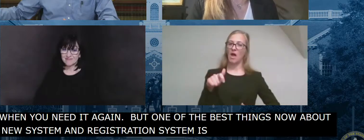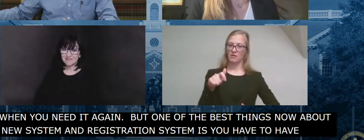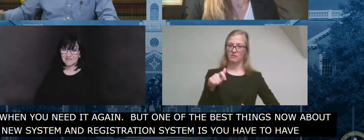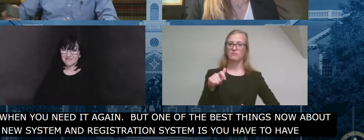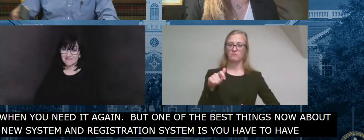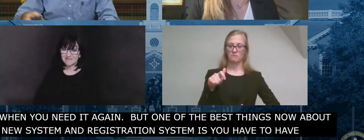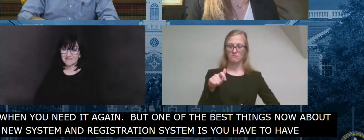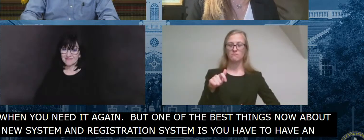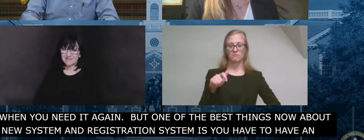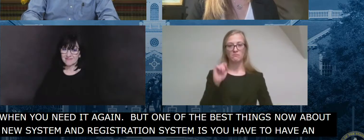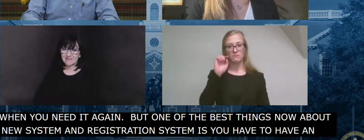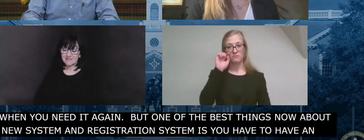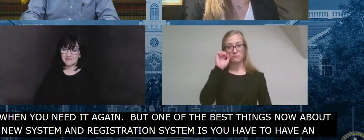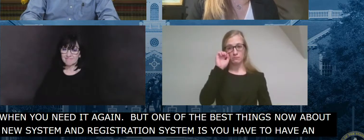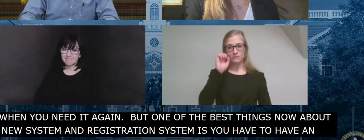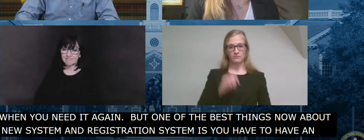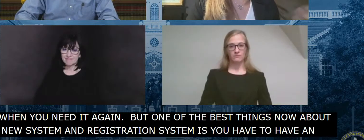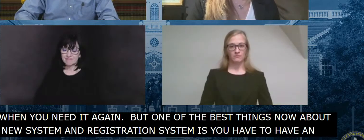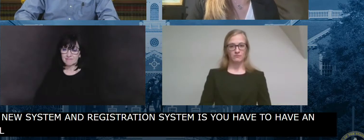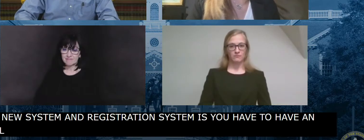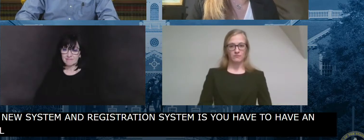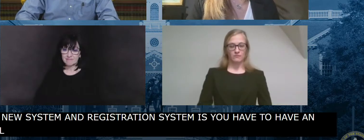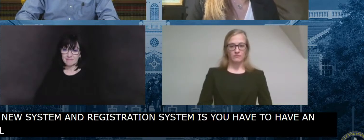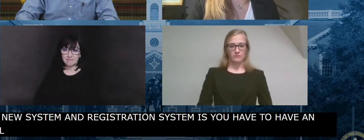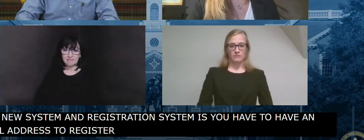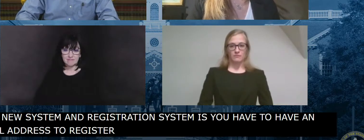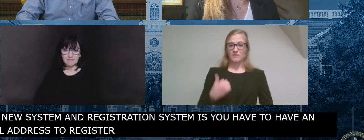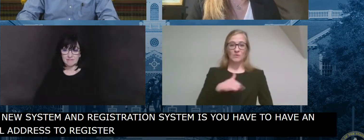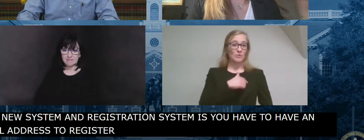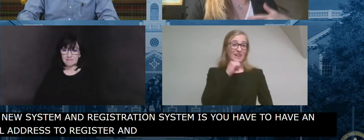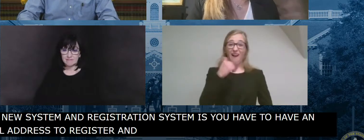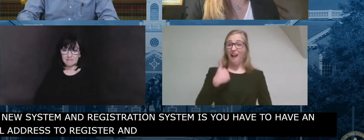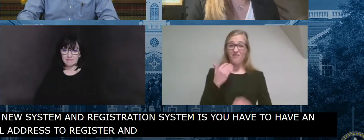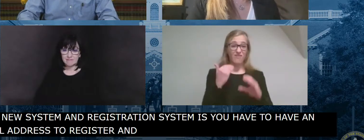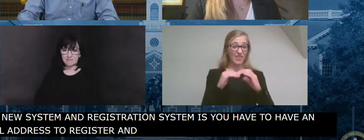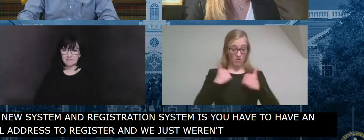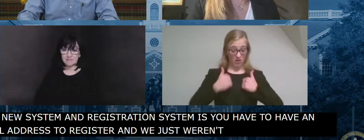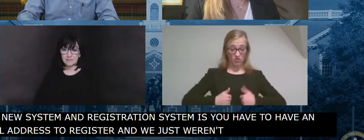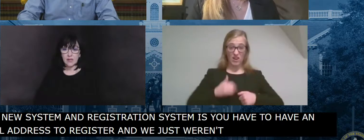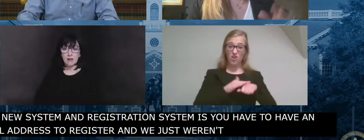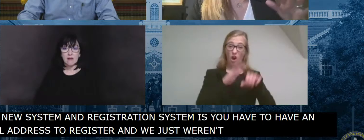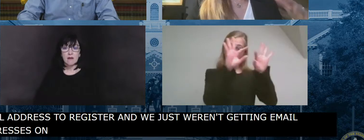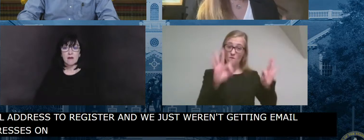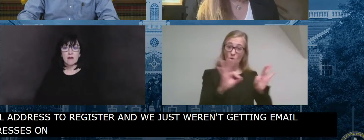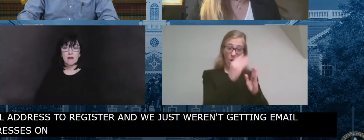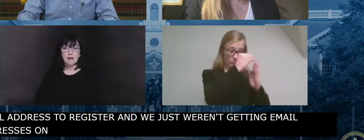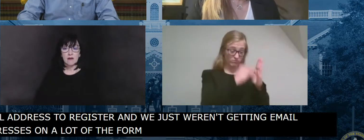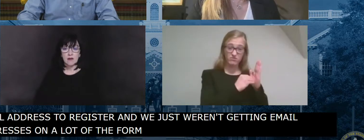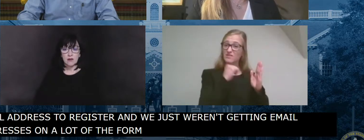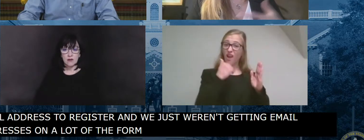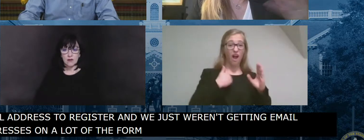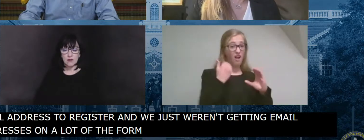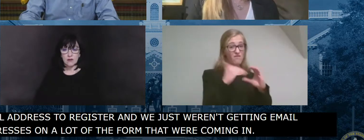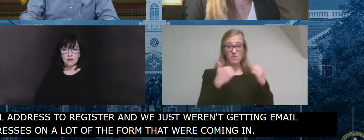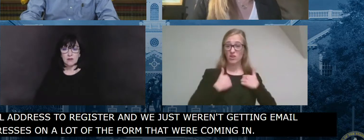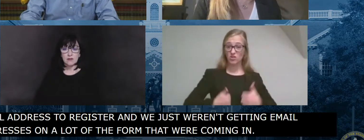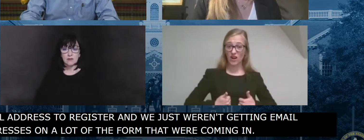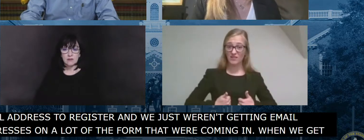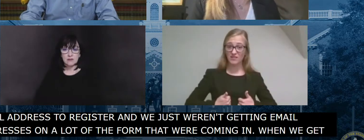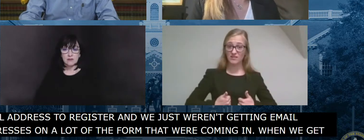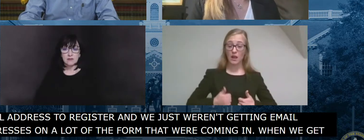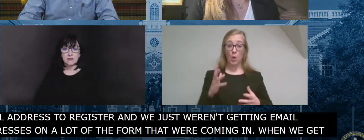register. And we just weren't getting email addresses on a lot of the forms that were coming in. When we get your email address, you're going